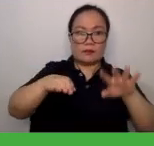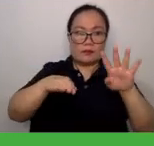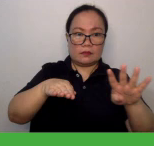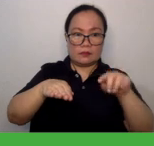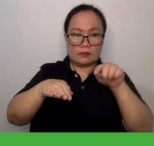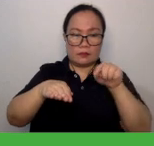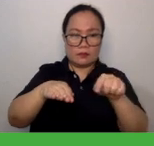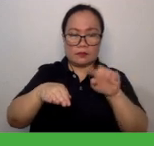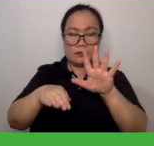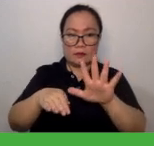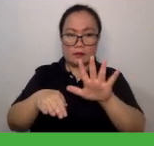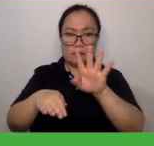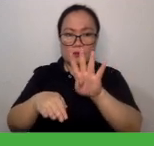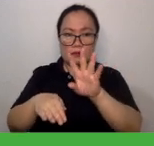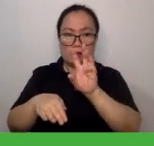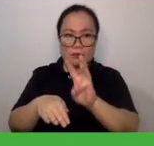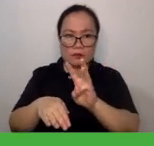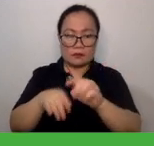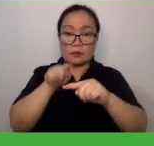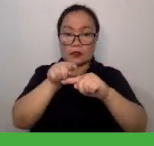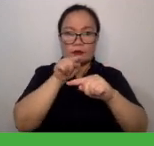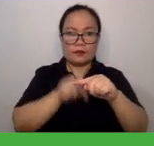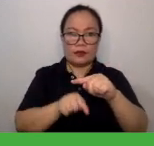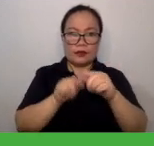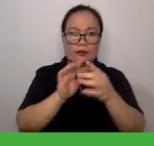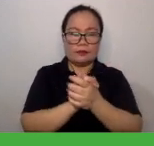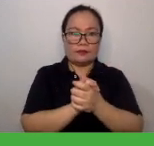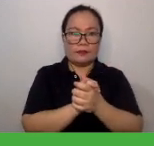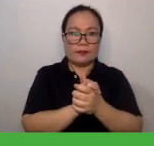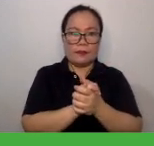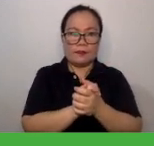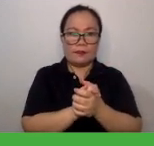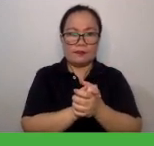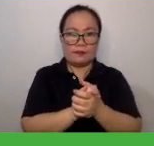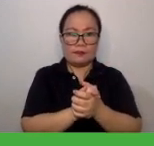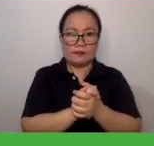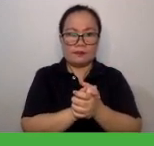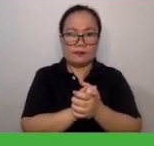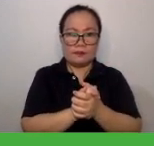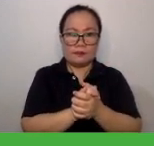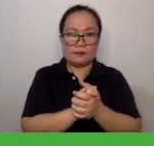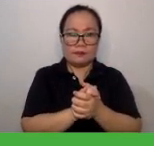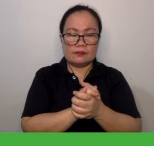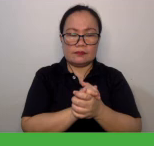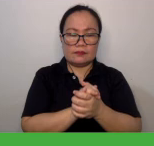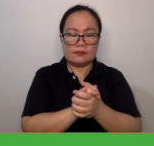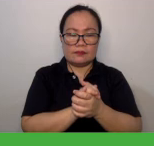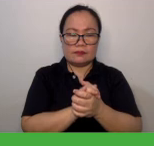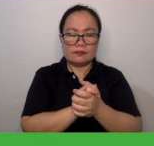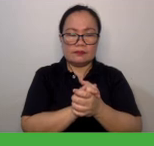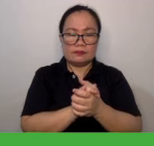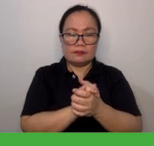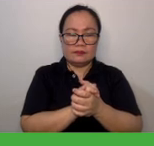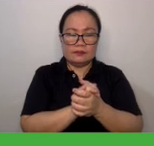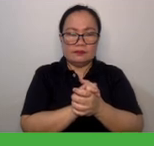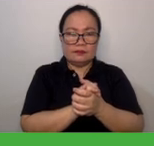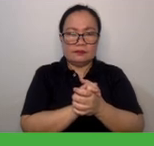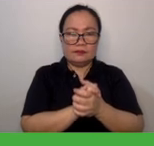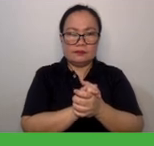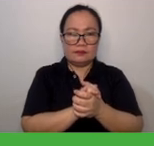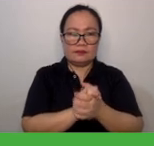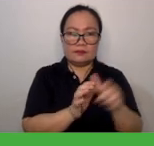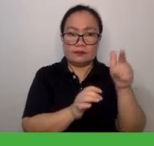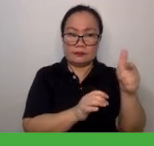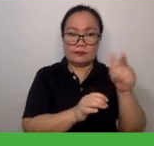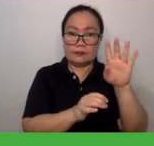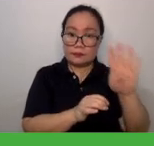So, magdi-divide tayo ngayon. Kagaya nga ng sinabi ko, pag right to left, divide.